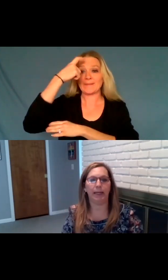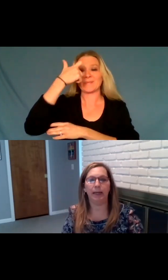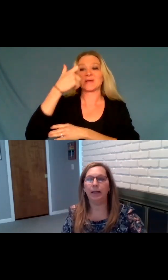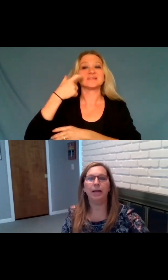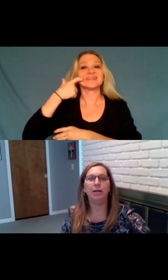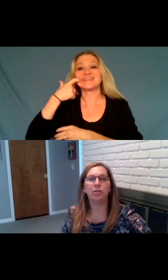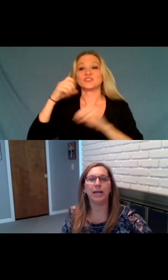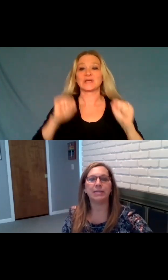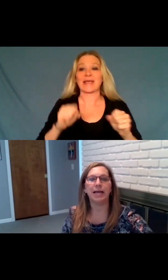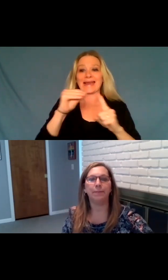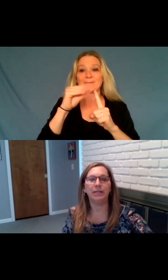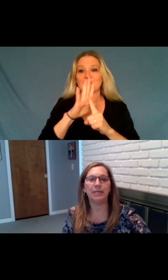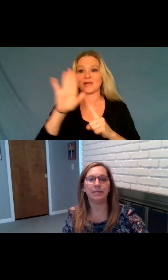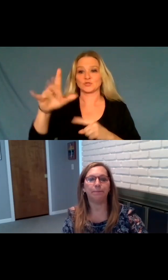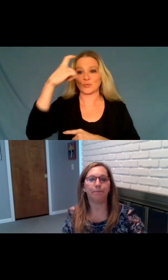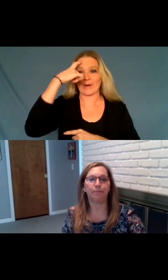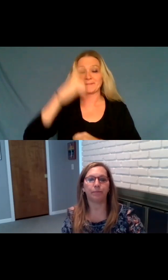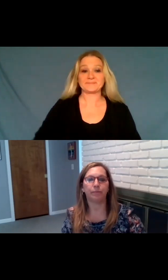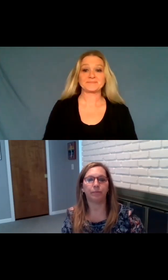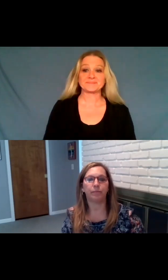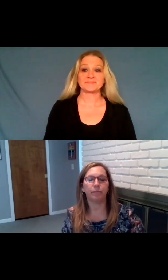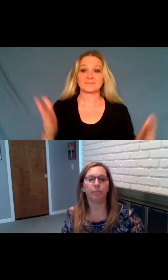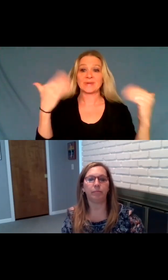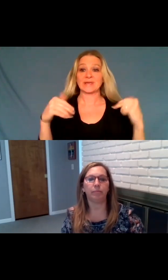the brain. So next slide, please.